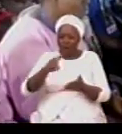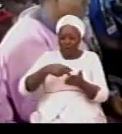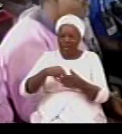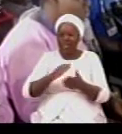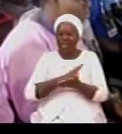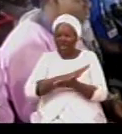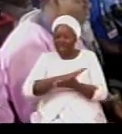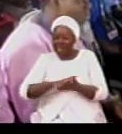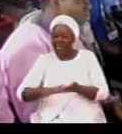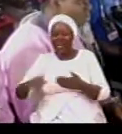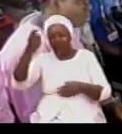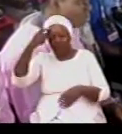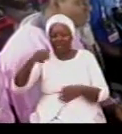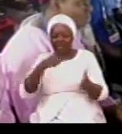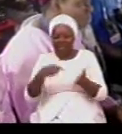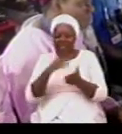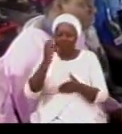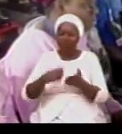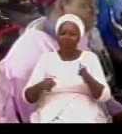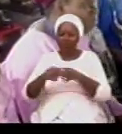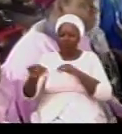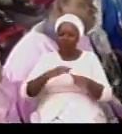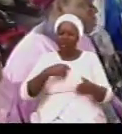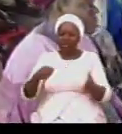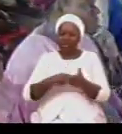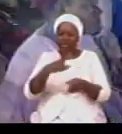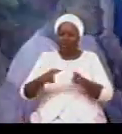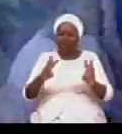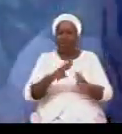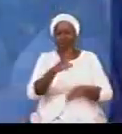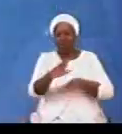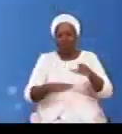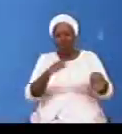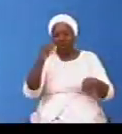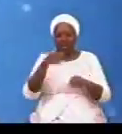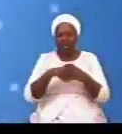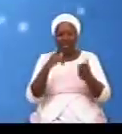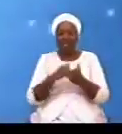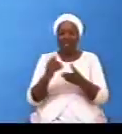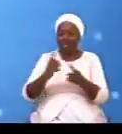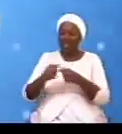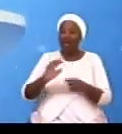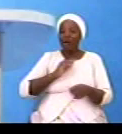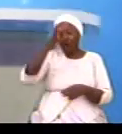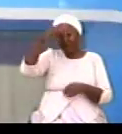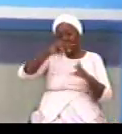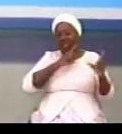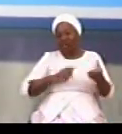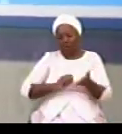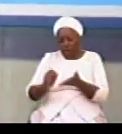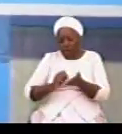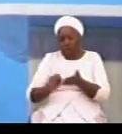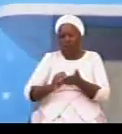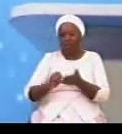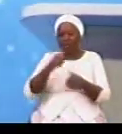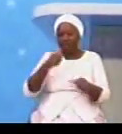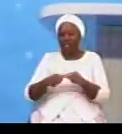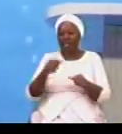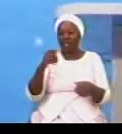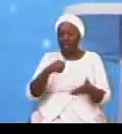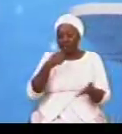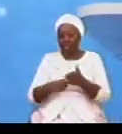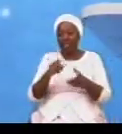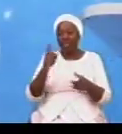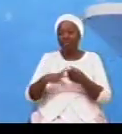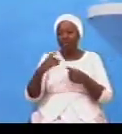therein. And I wrote letters to the examining body. This is what I've done. I was in the university already, and then the fear